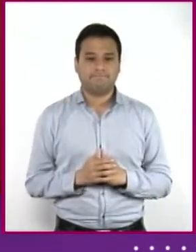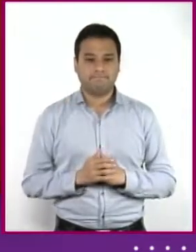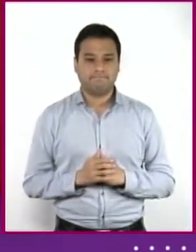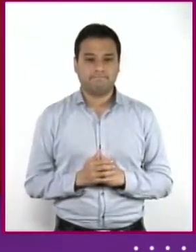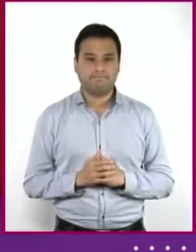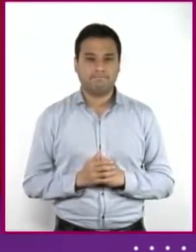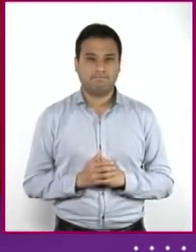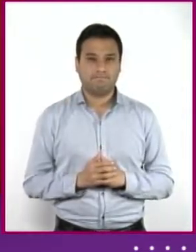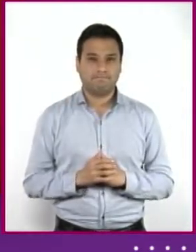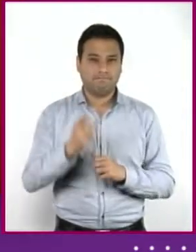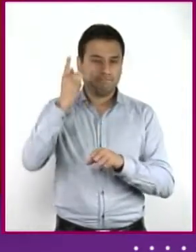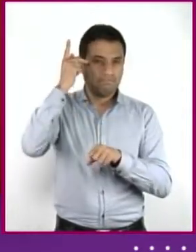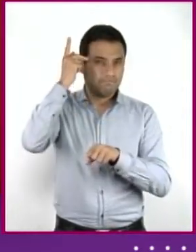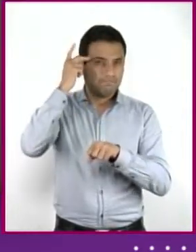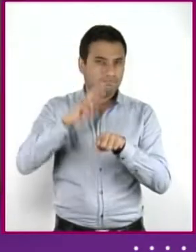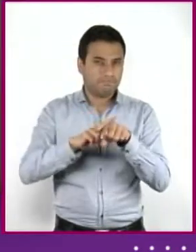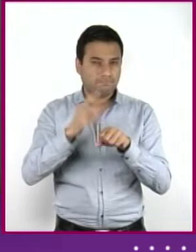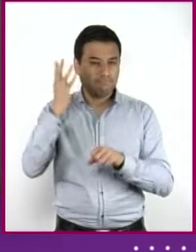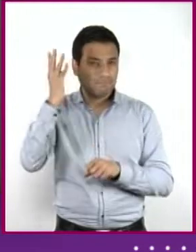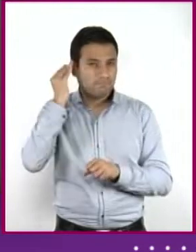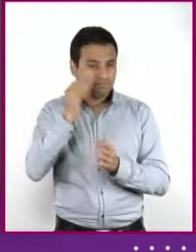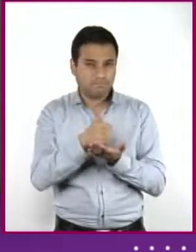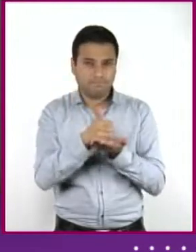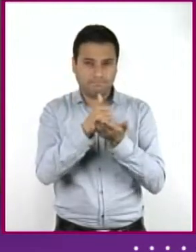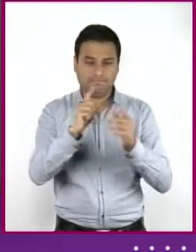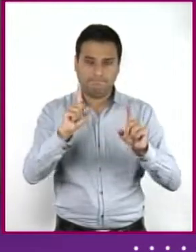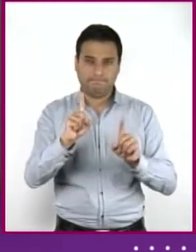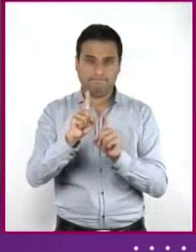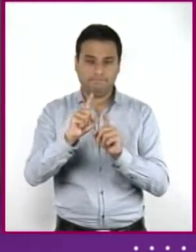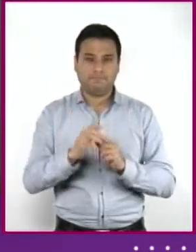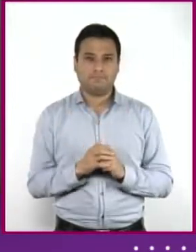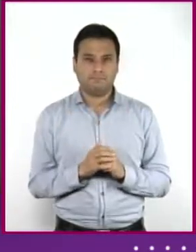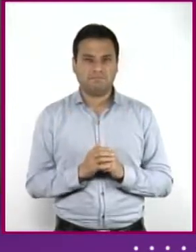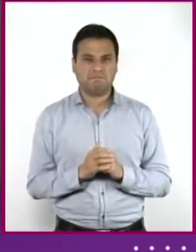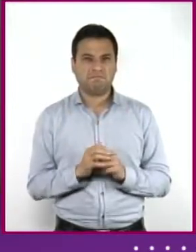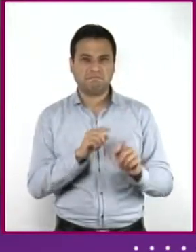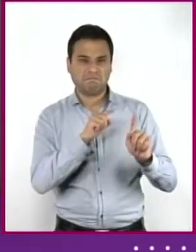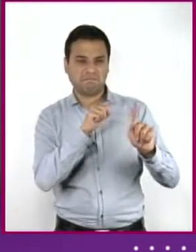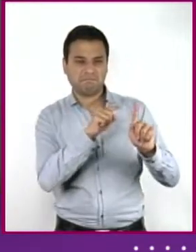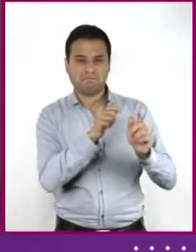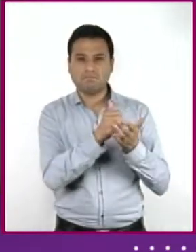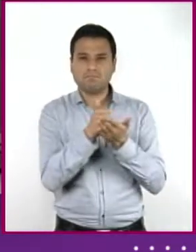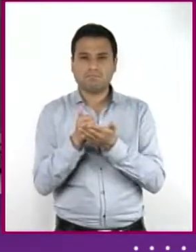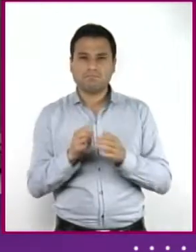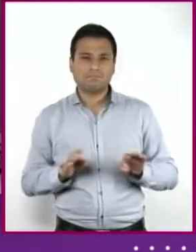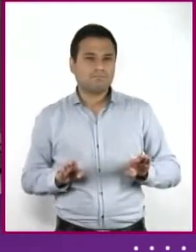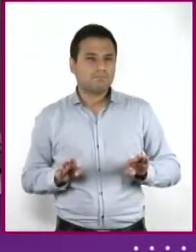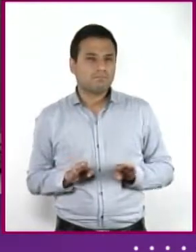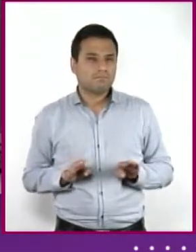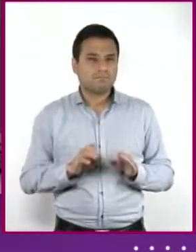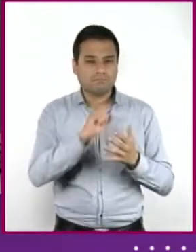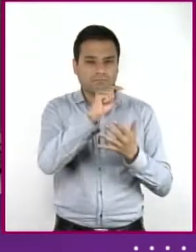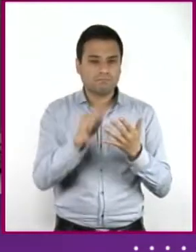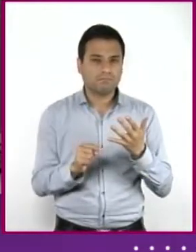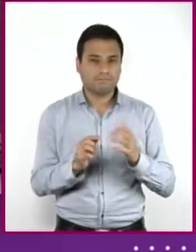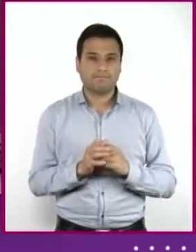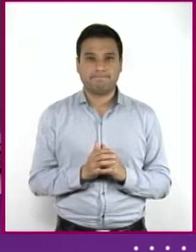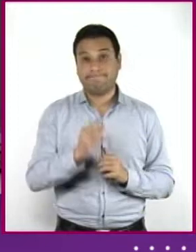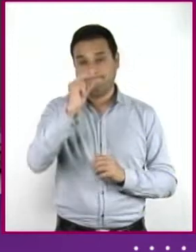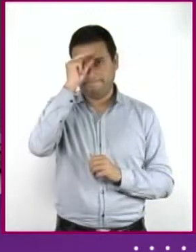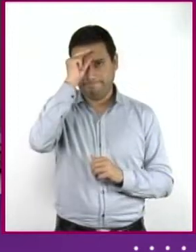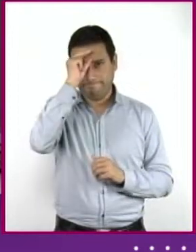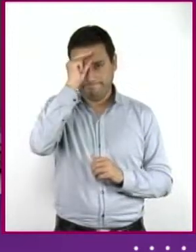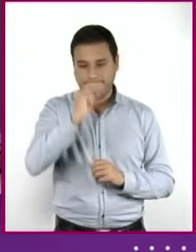Radio producer assistant. What qualities do you require from this assistant?